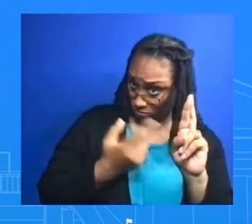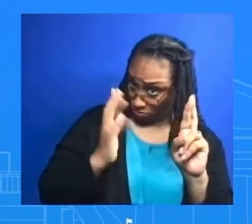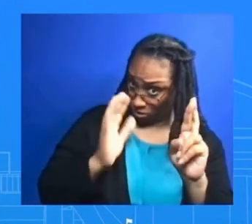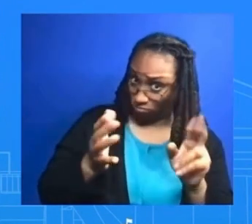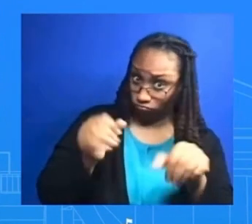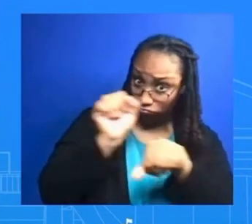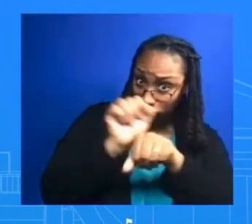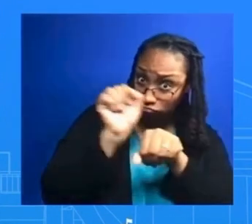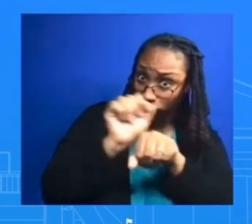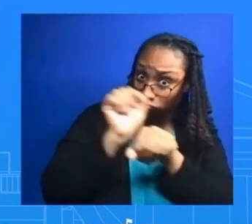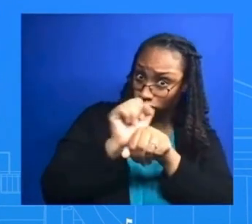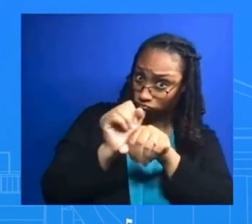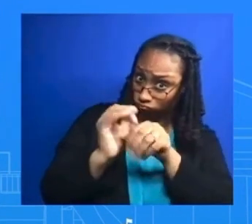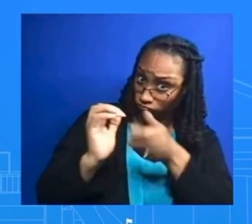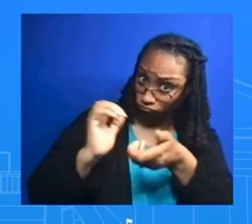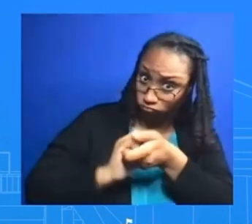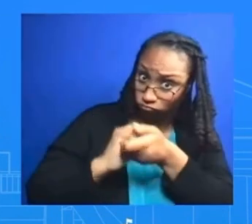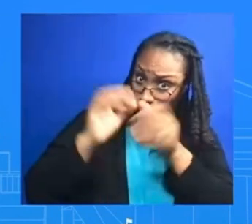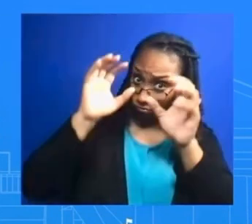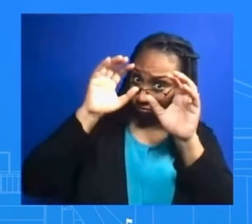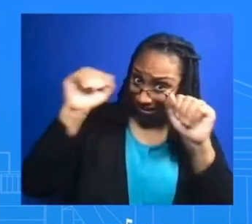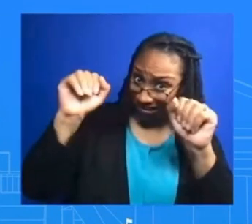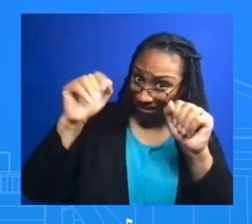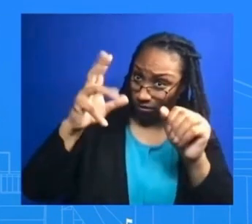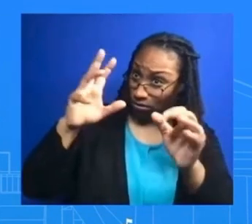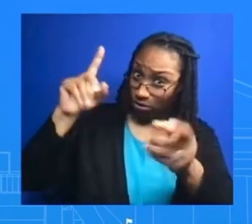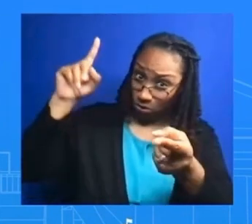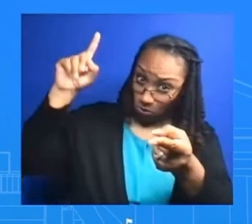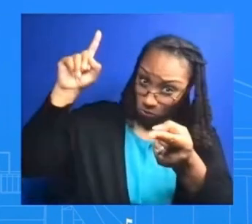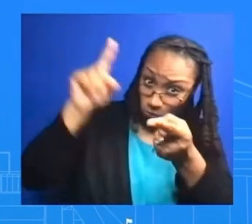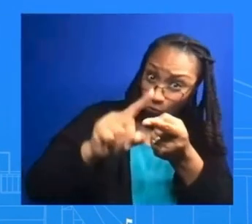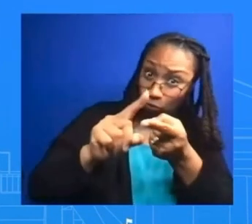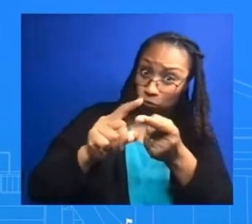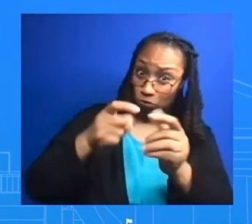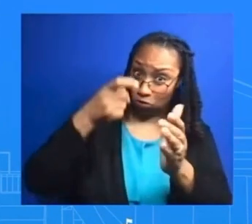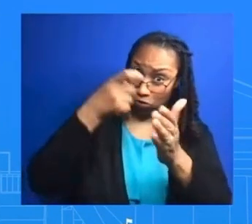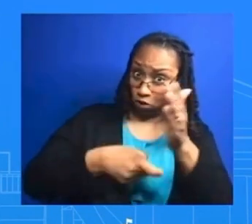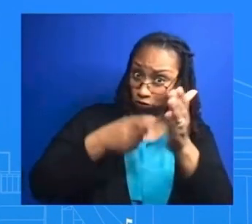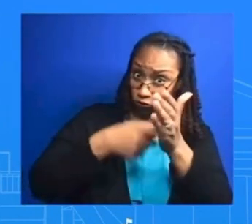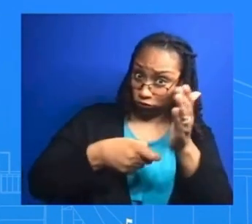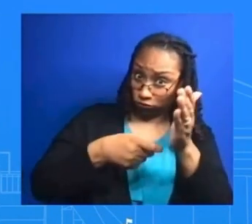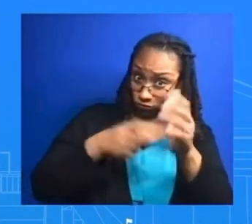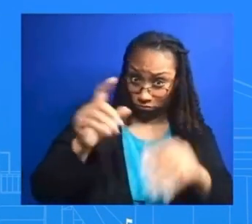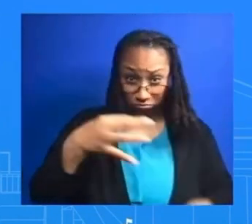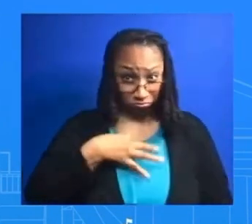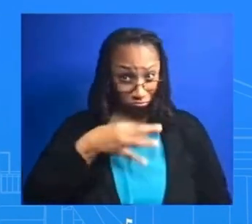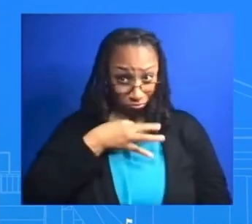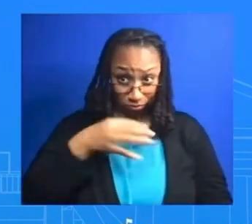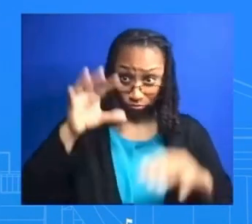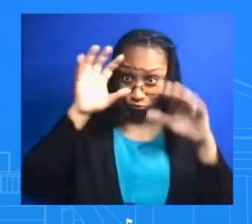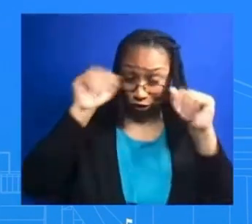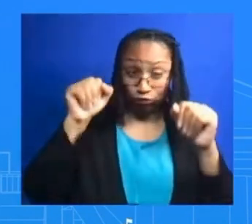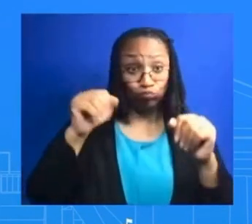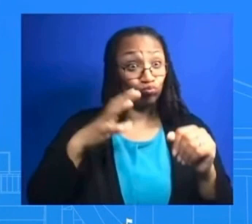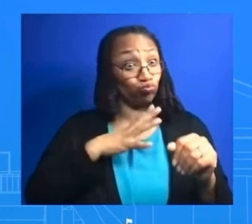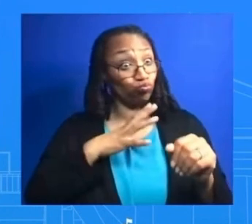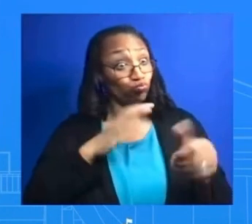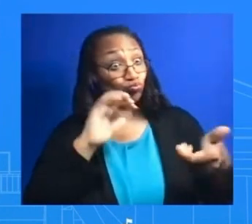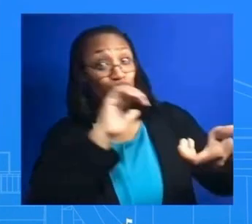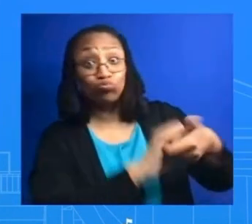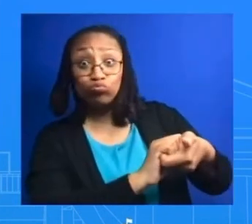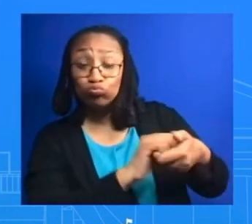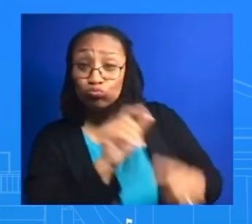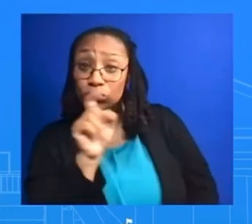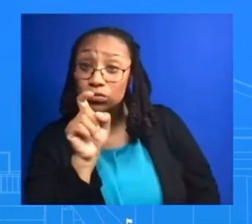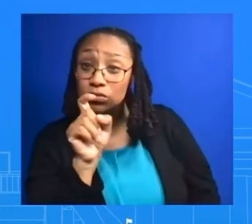the actual cost of education. Is the president willing to work with the Republicans on that? Do you believe that Republicans are sincere? I think that the president has